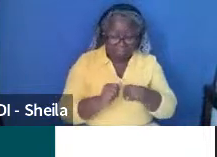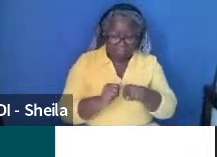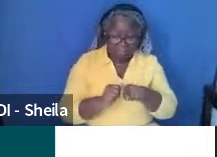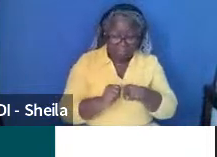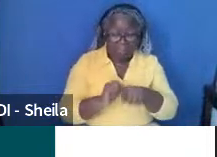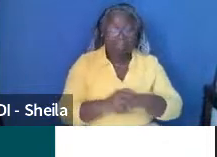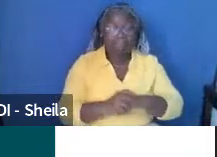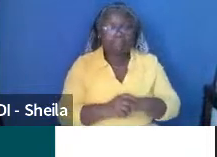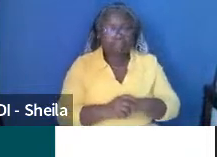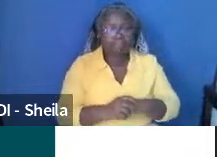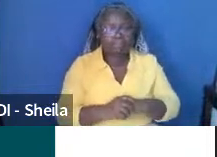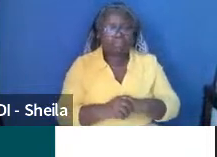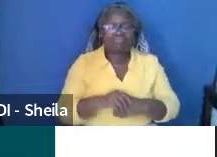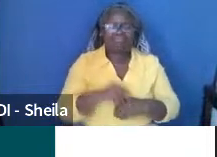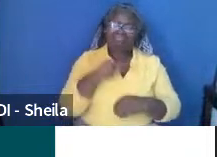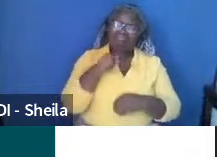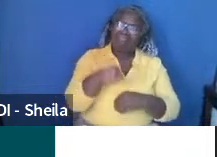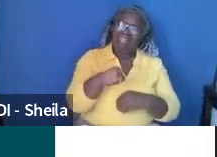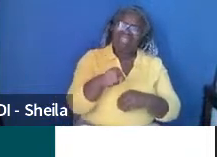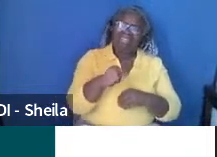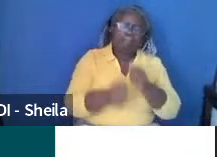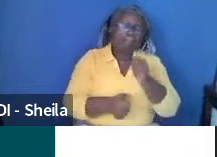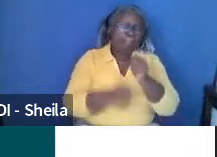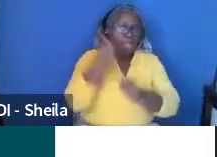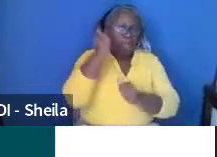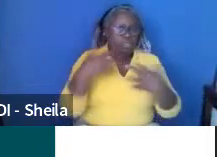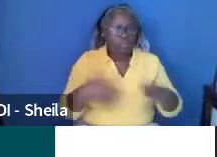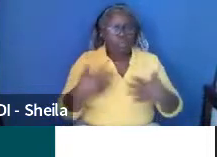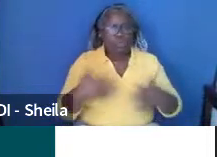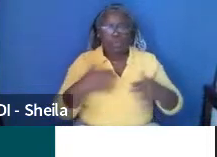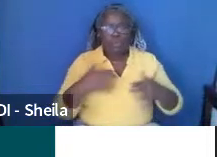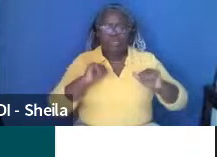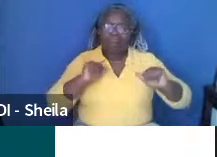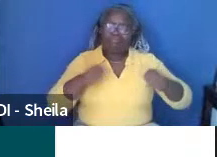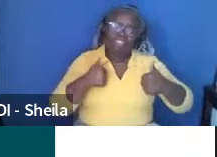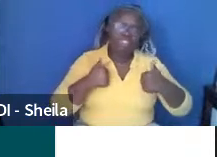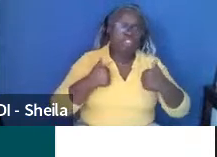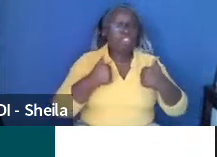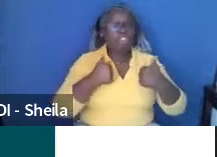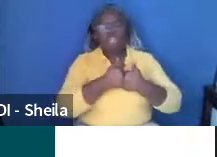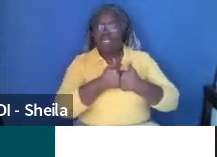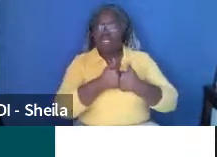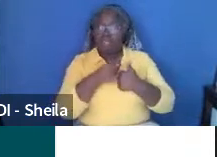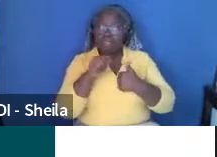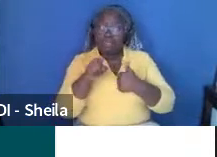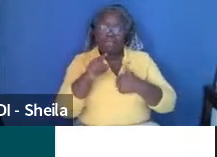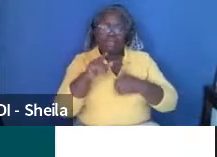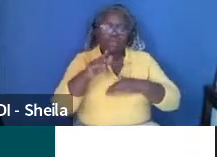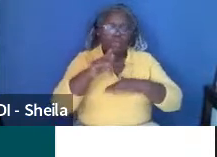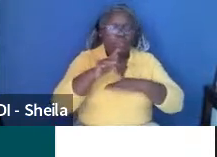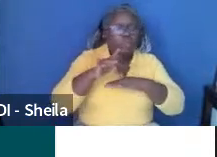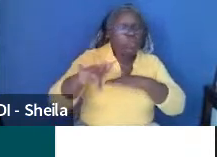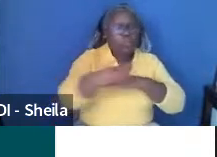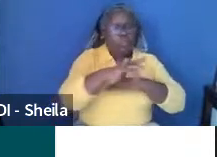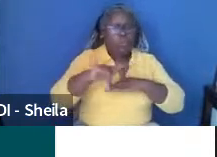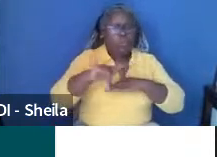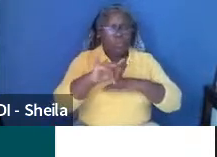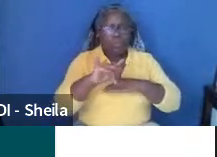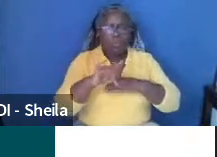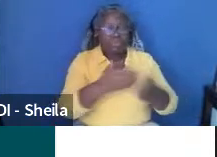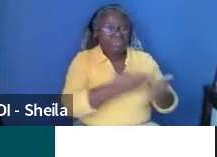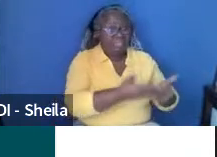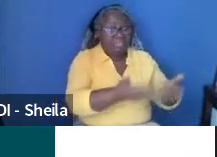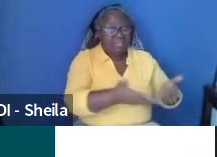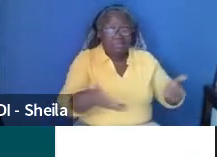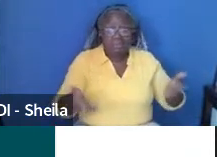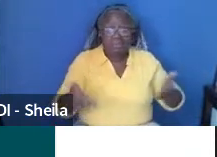parts to keep clear. What we have found is it's easy enough as an